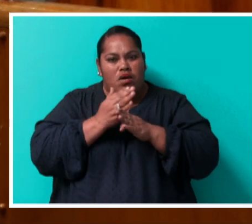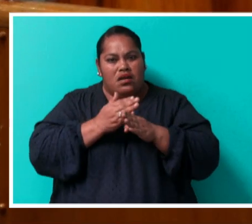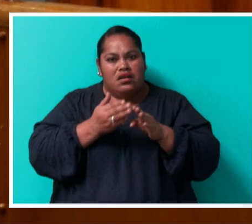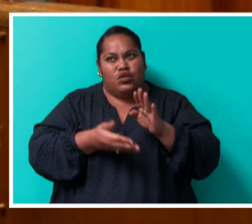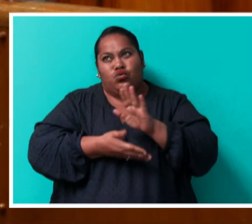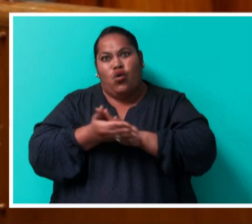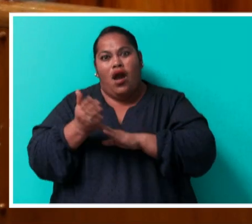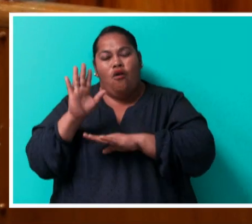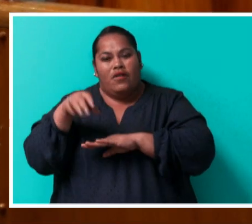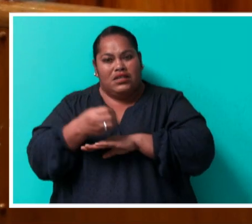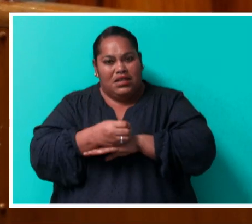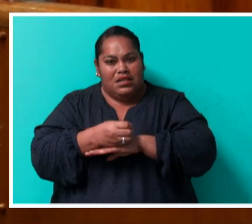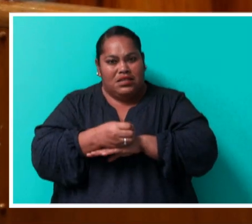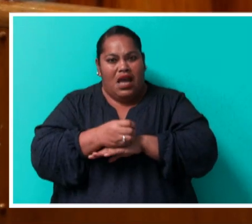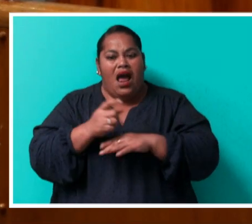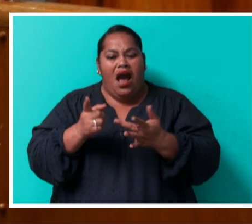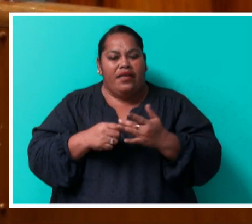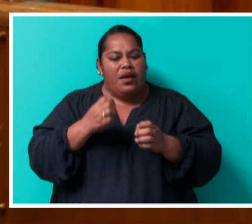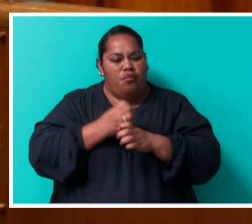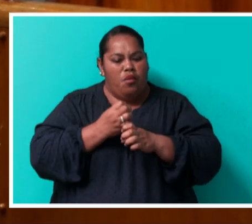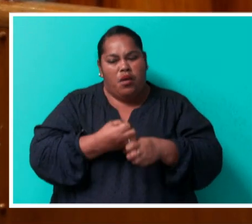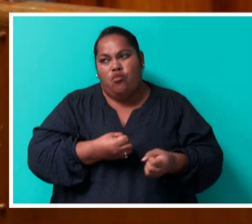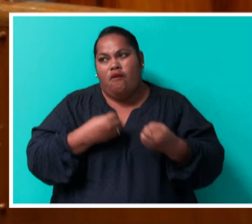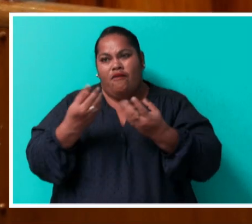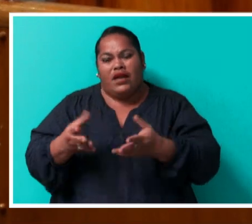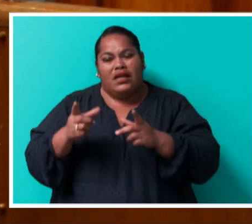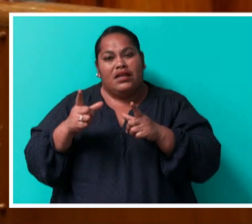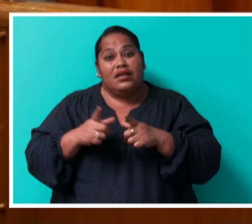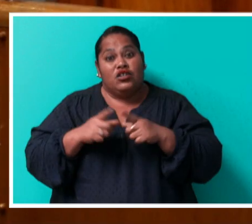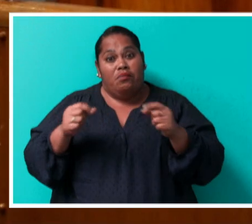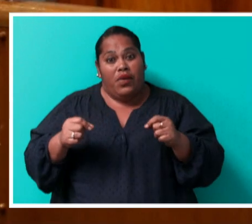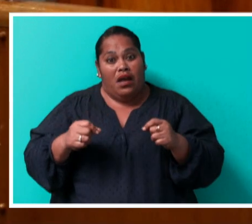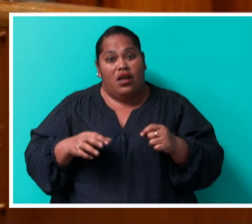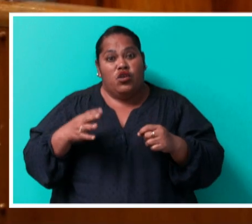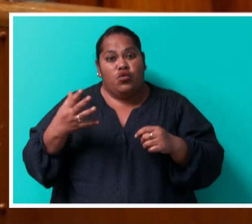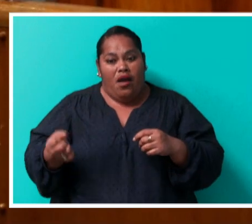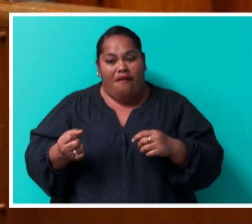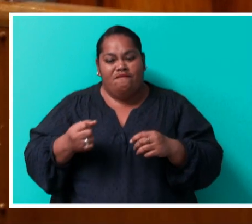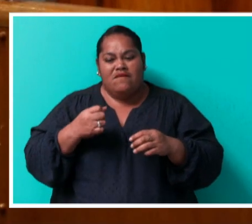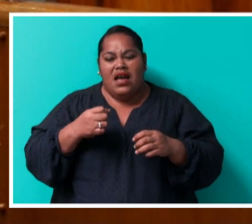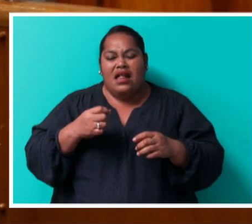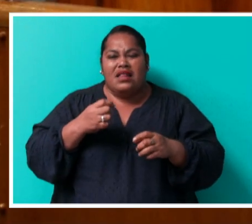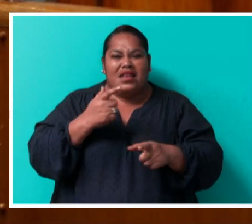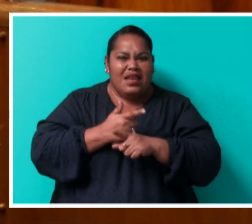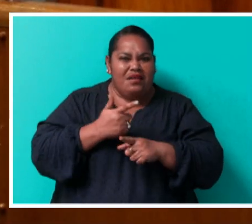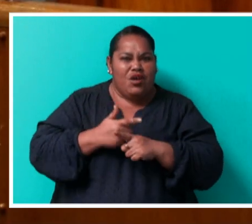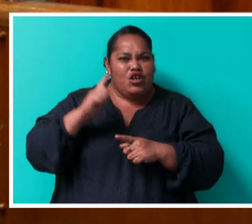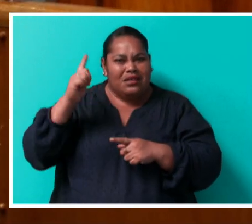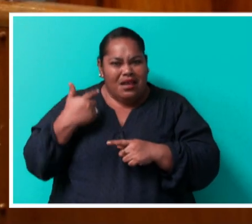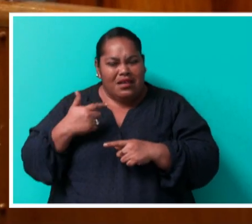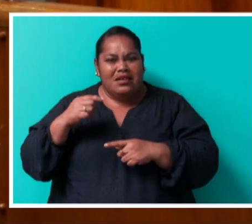unemployment, while providing Japan with a mechanism to meet labor shortages, creating a mutually